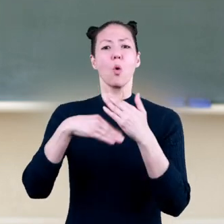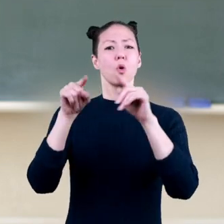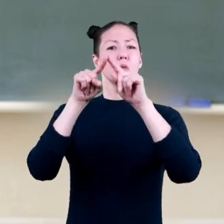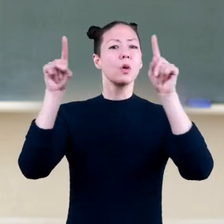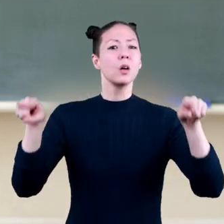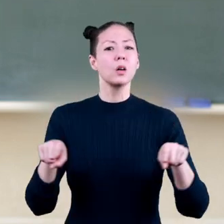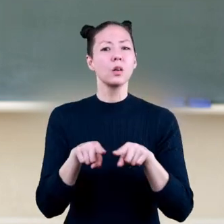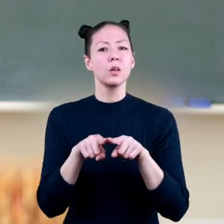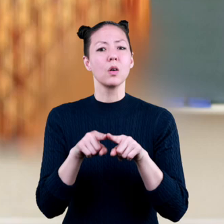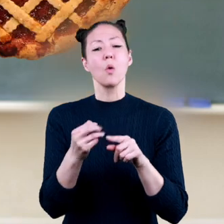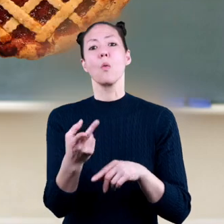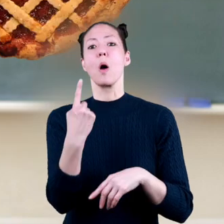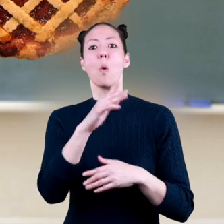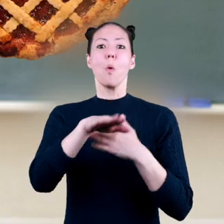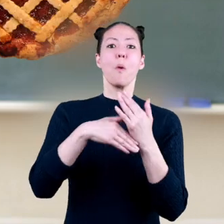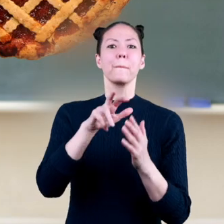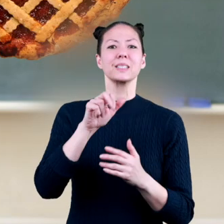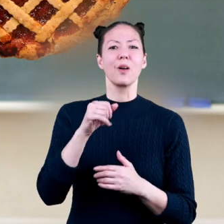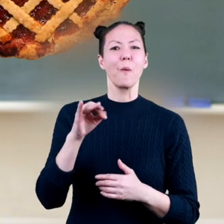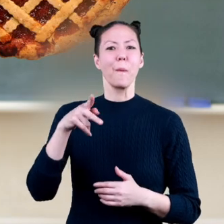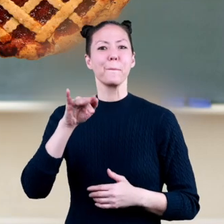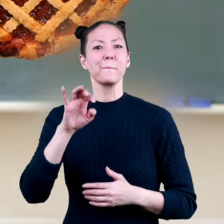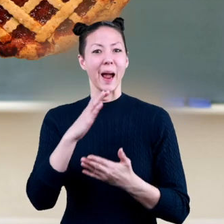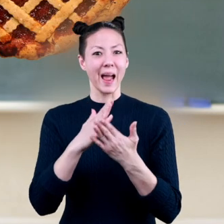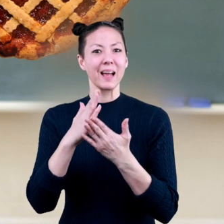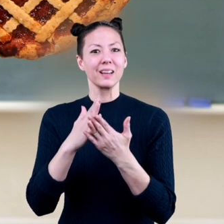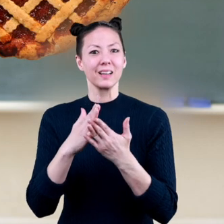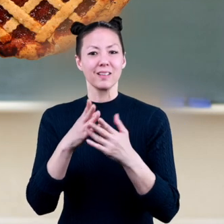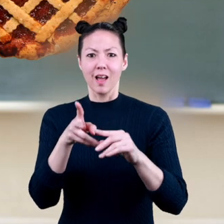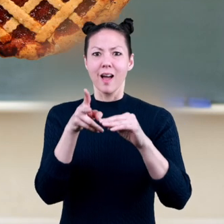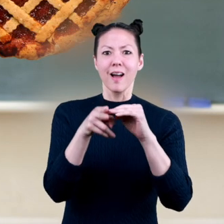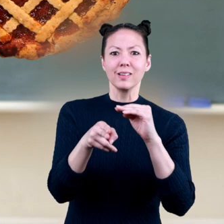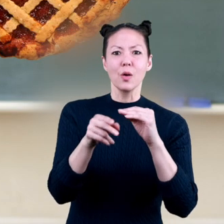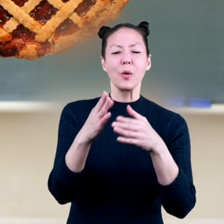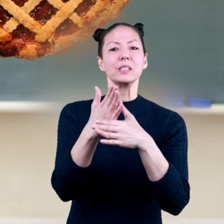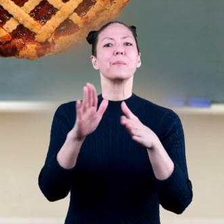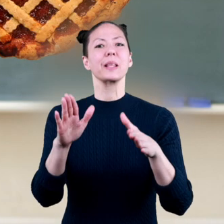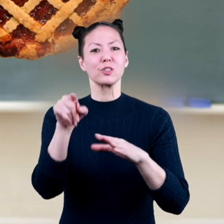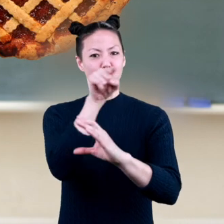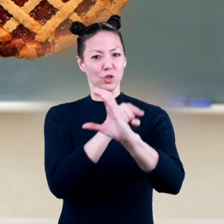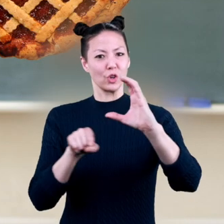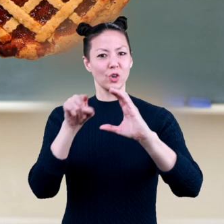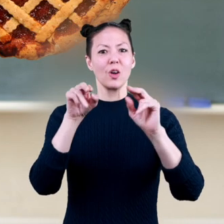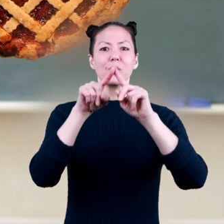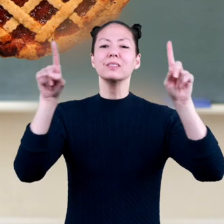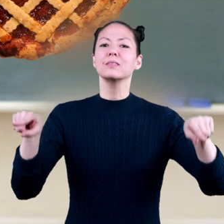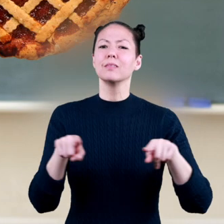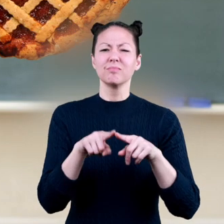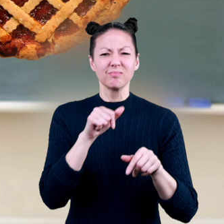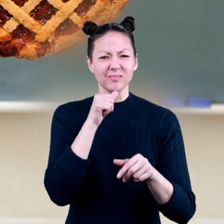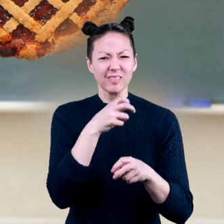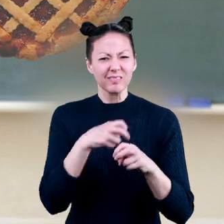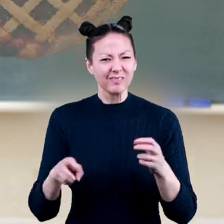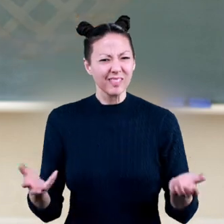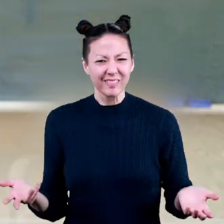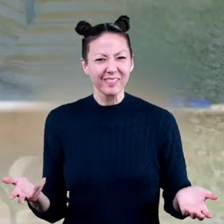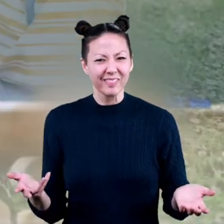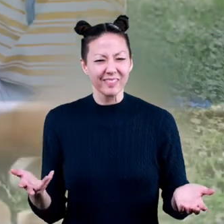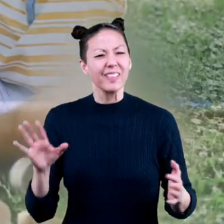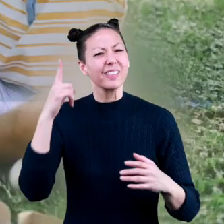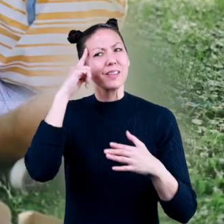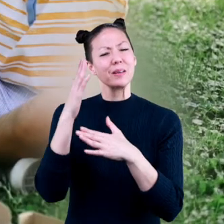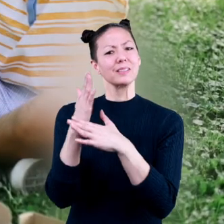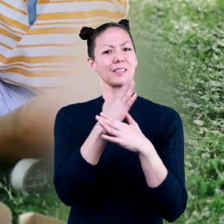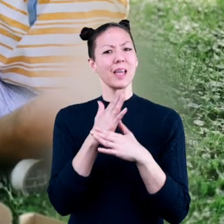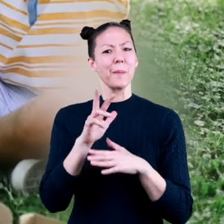whole rectangle, or even one whole pizza or pie. Cutting or splitting circles and rectangles into equal parts is not difficult.